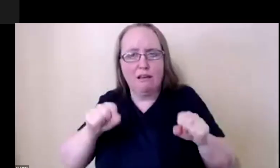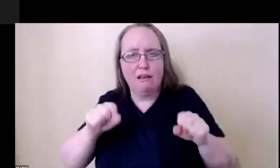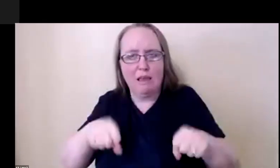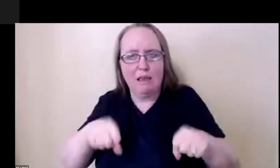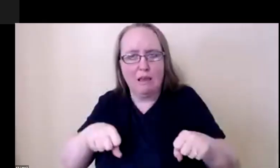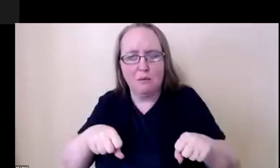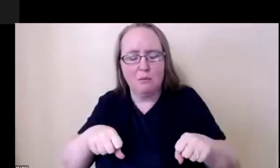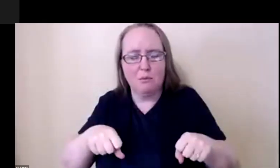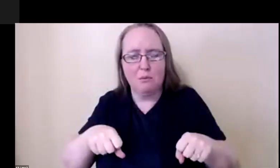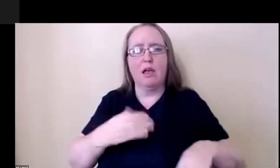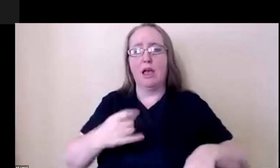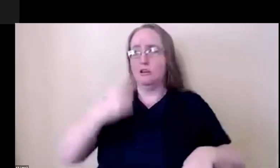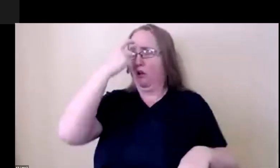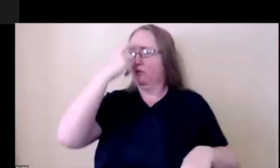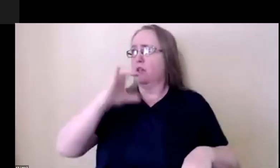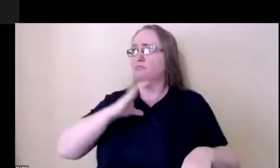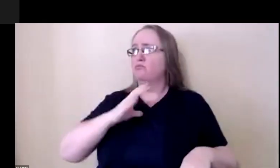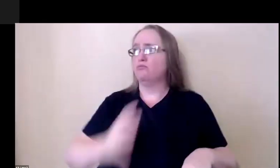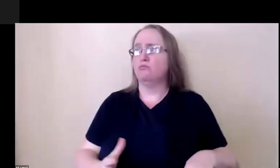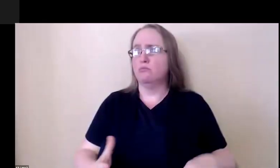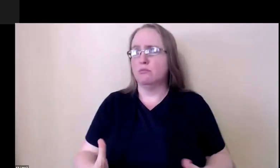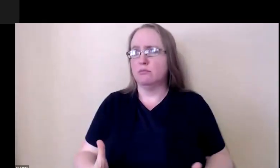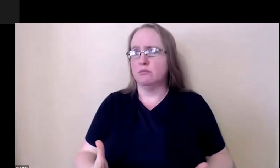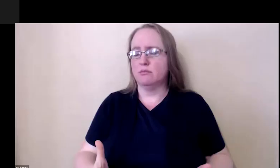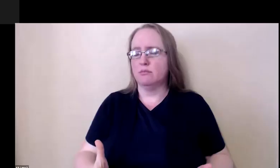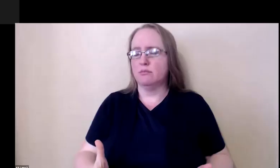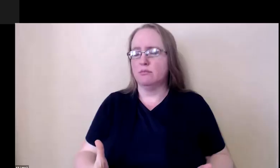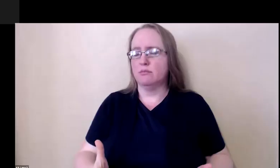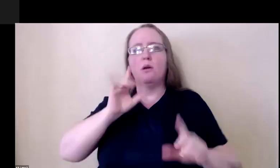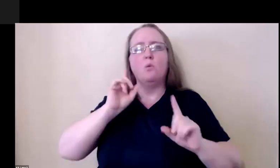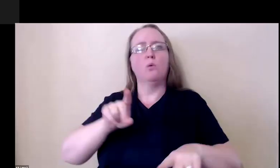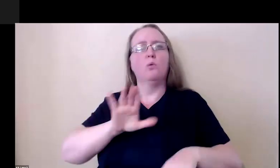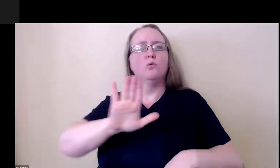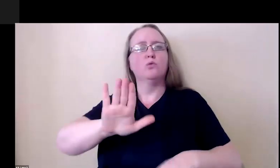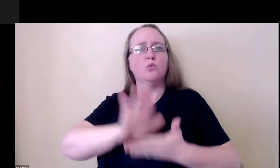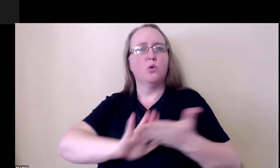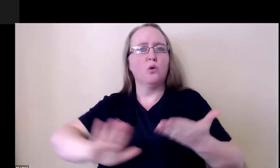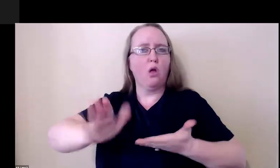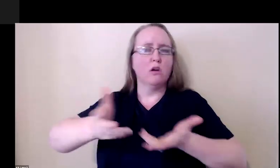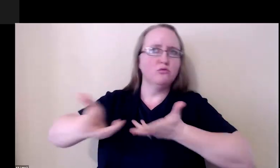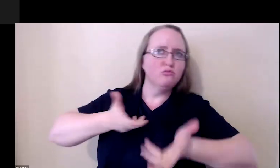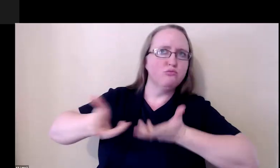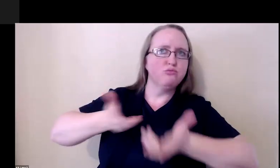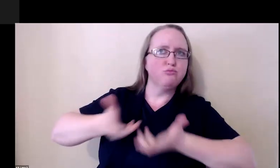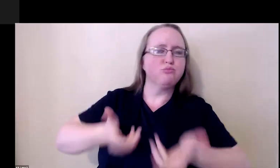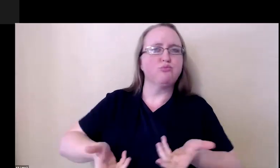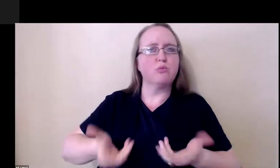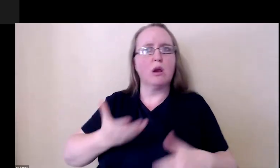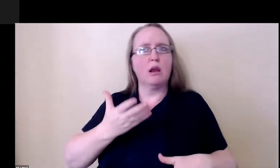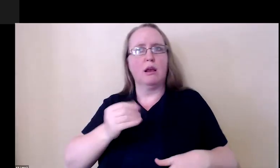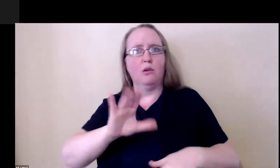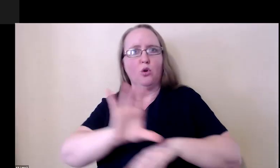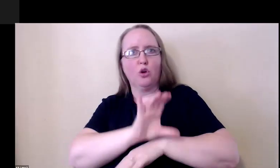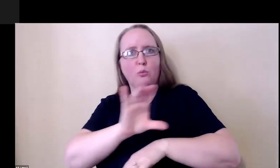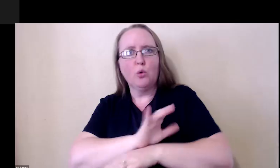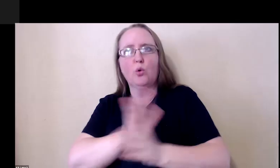cognitively fine, then they come out to your college to work with you, and your computer and your books